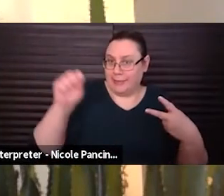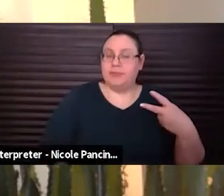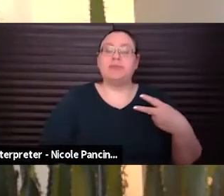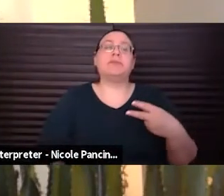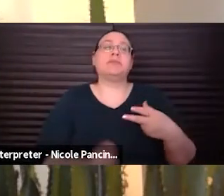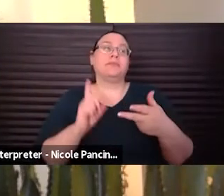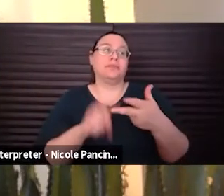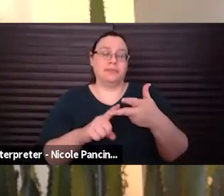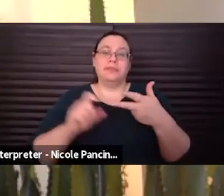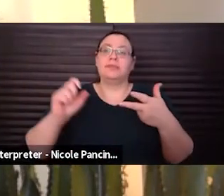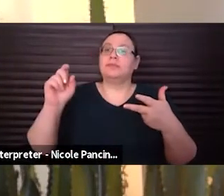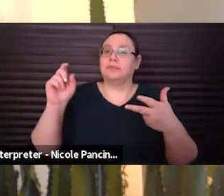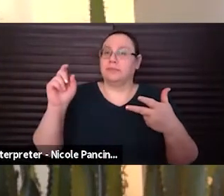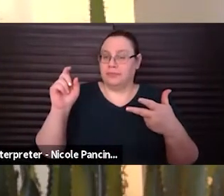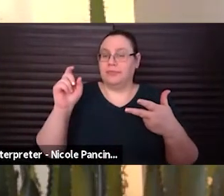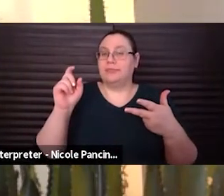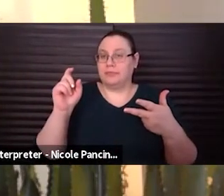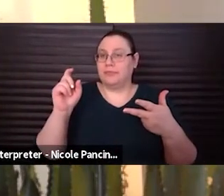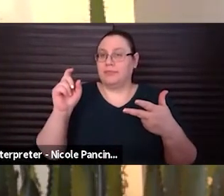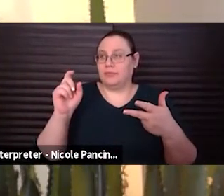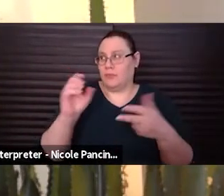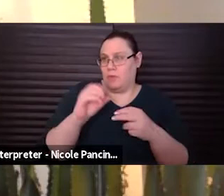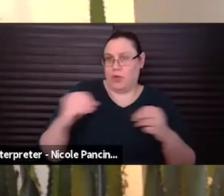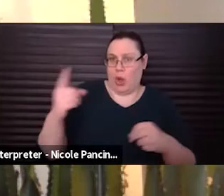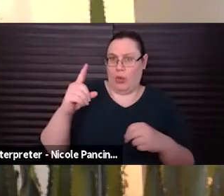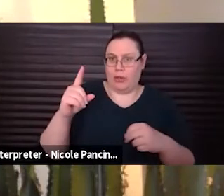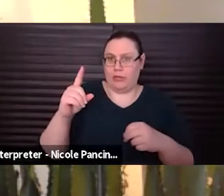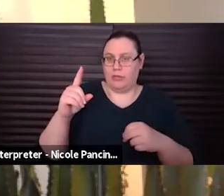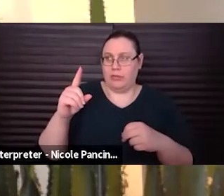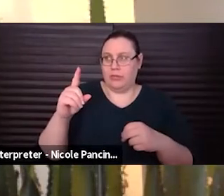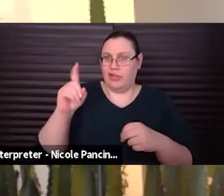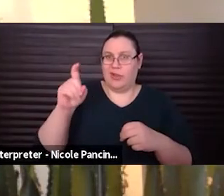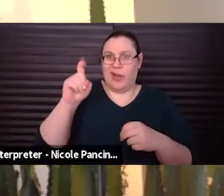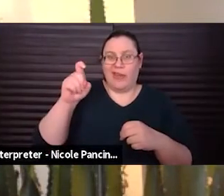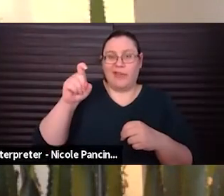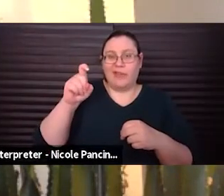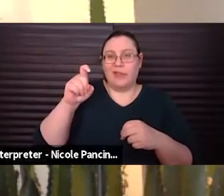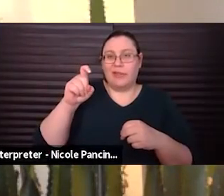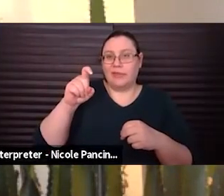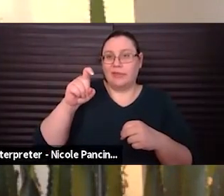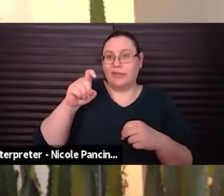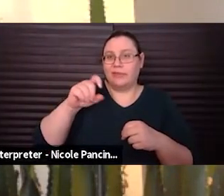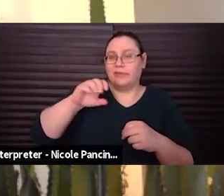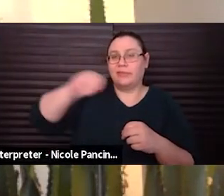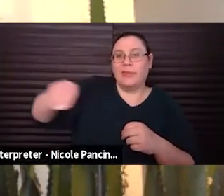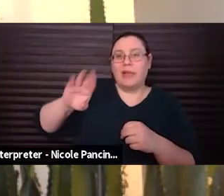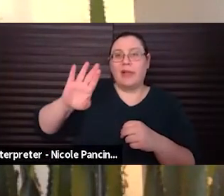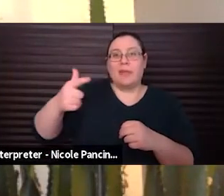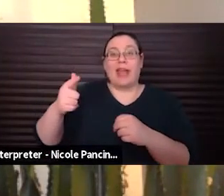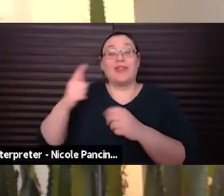Yes, they should be. Yes, no one should have to actually put them in a bag to recycle and reuse